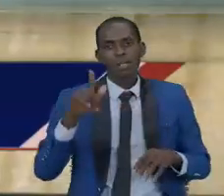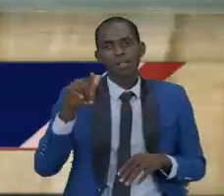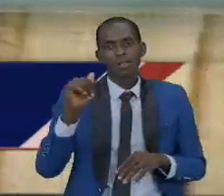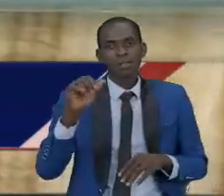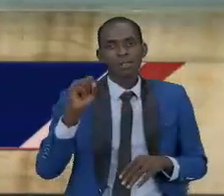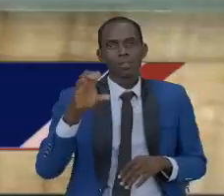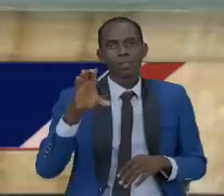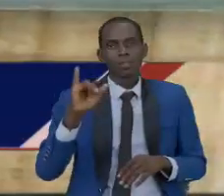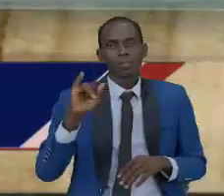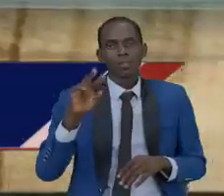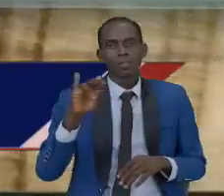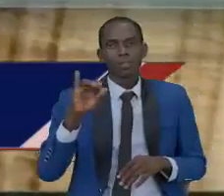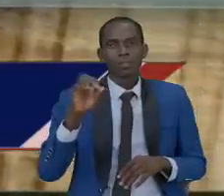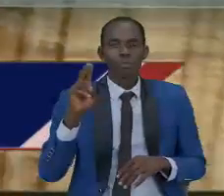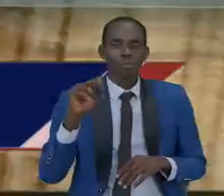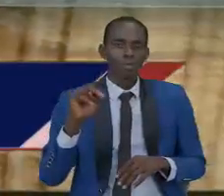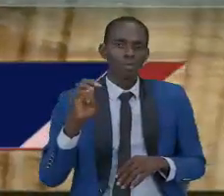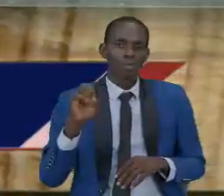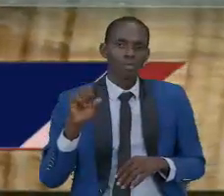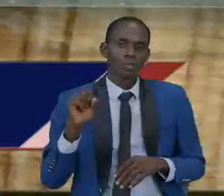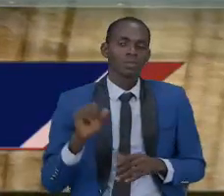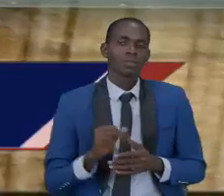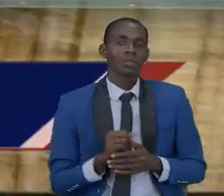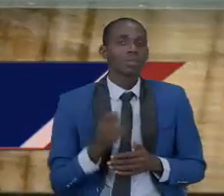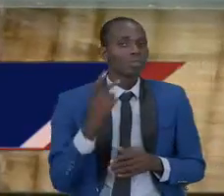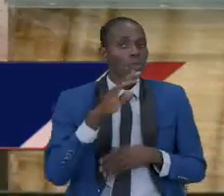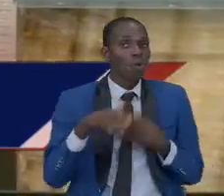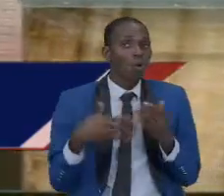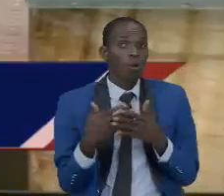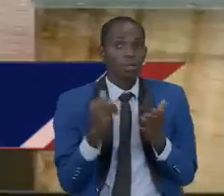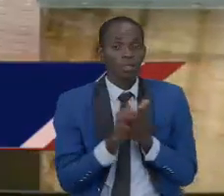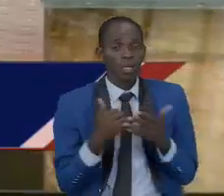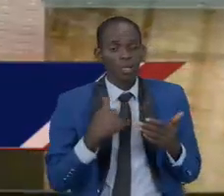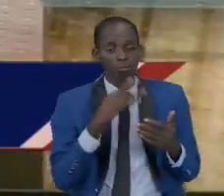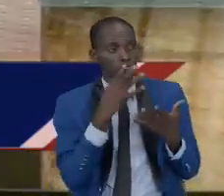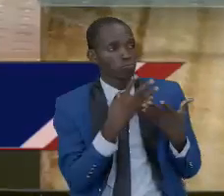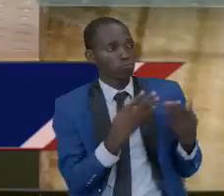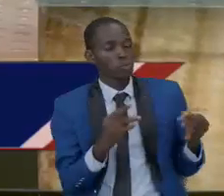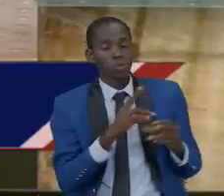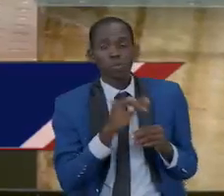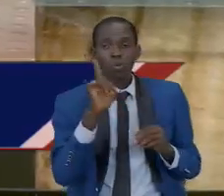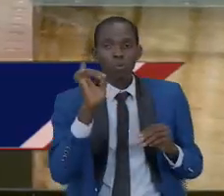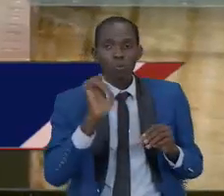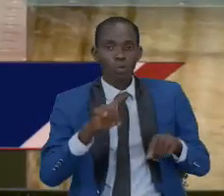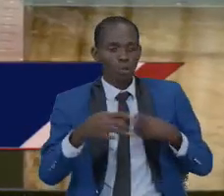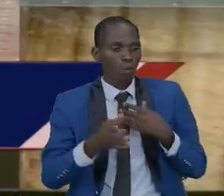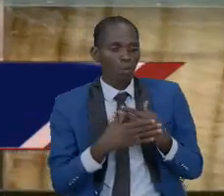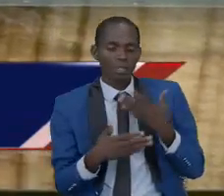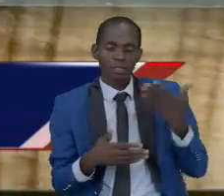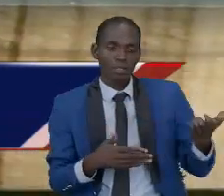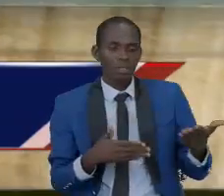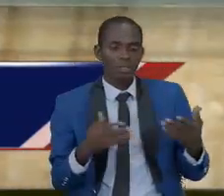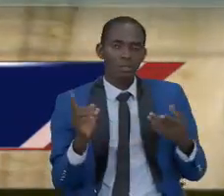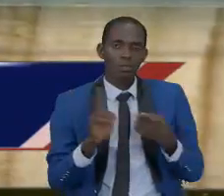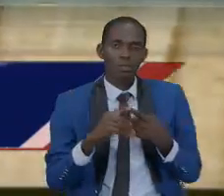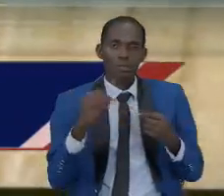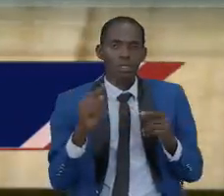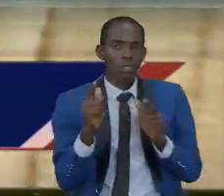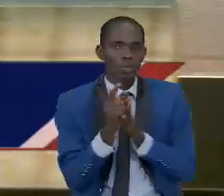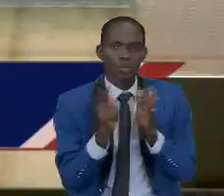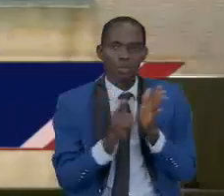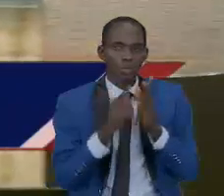all that I've been say Church no one should go back again to the Lord Moses no one should